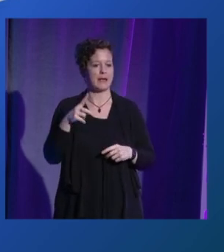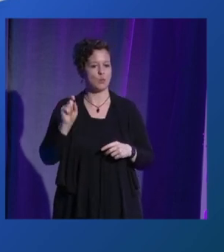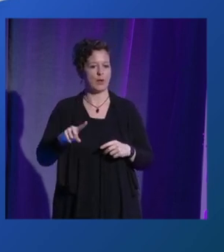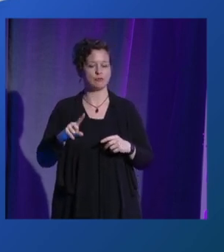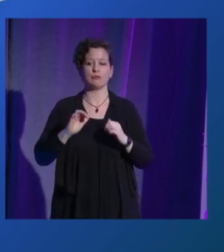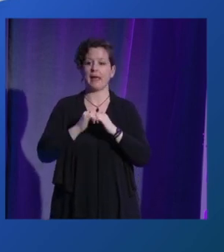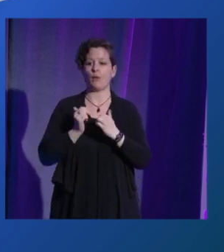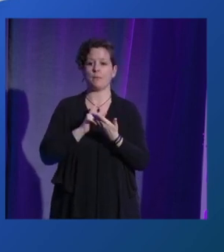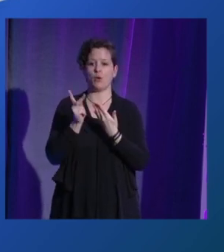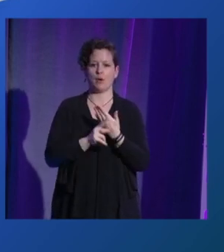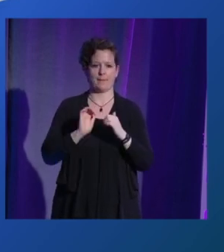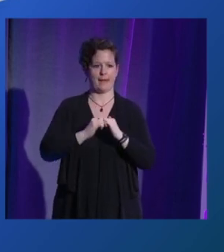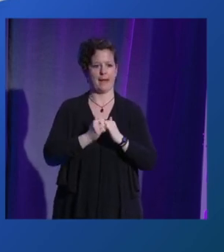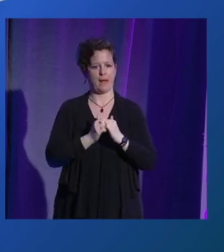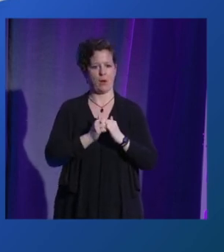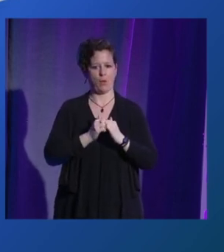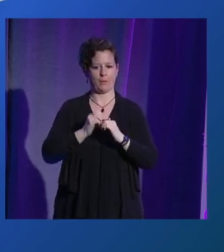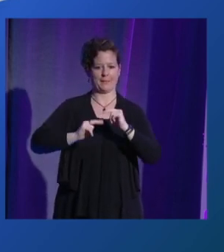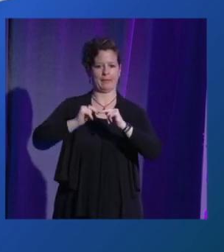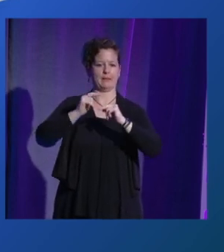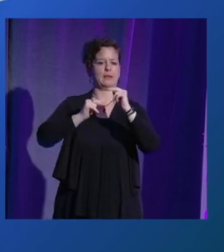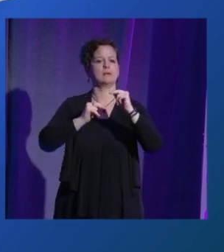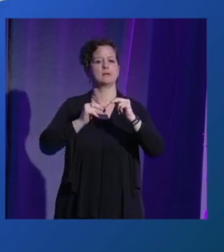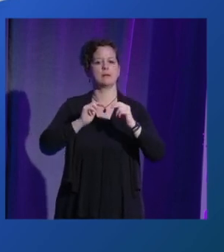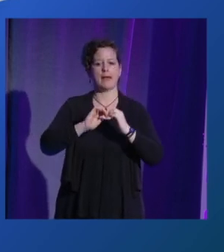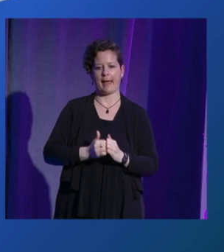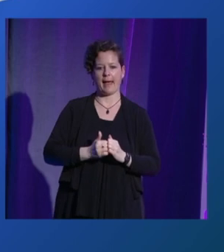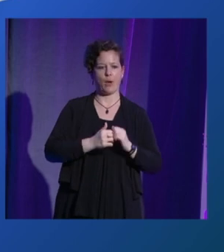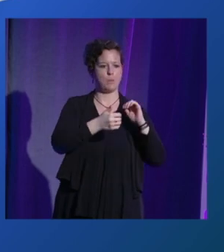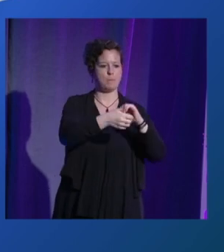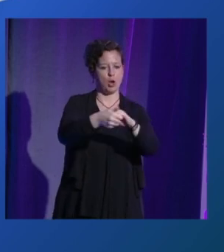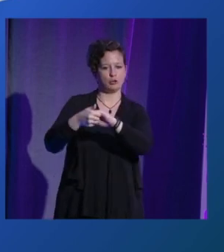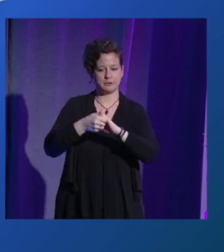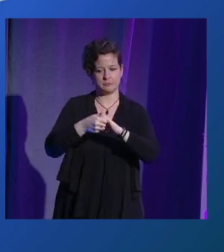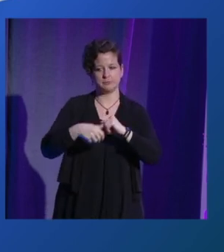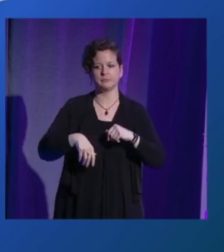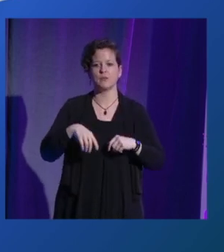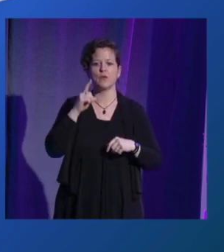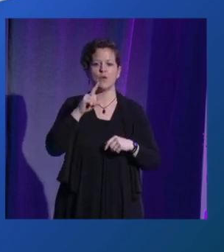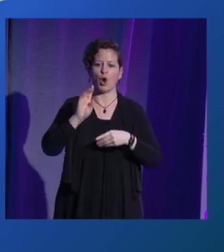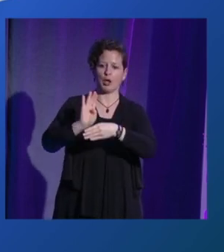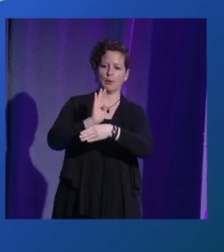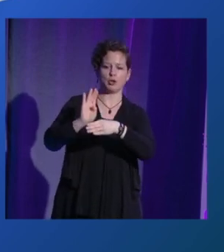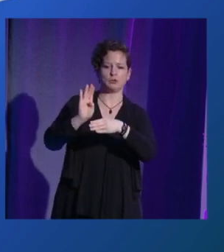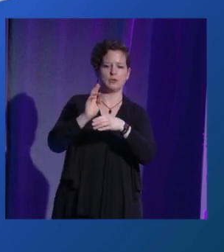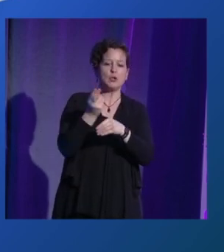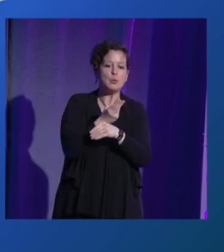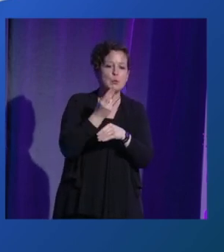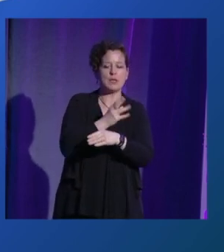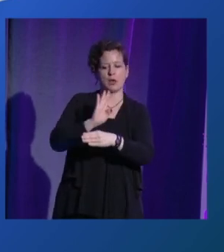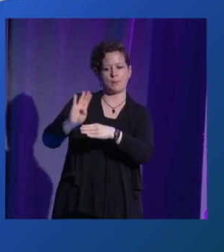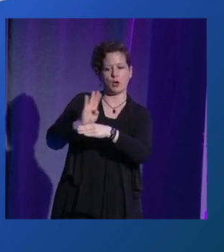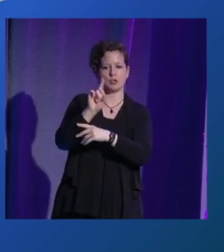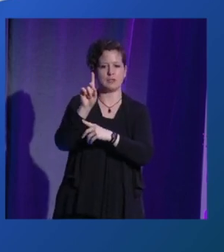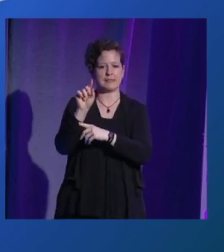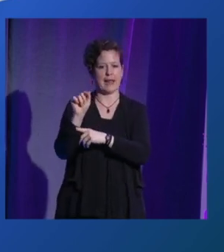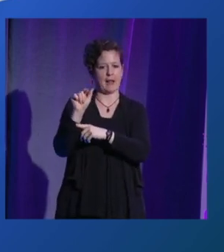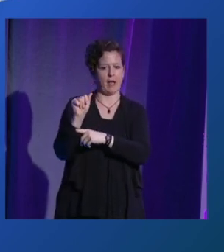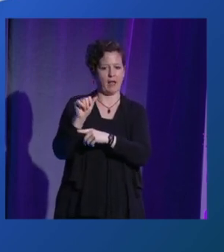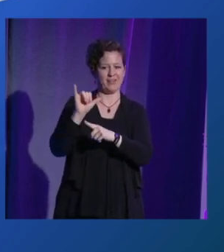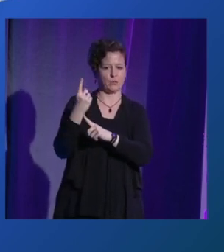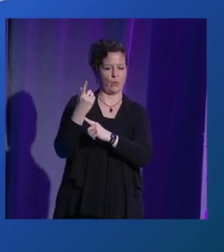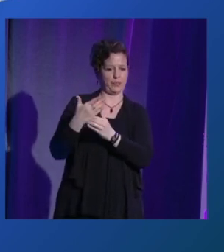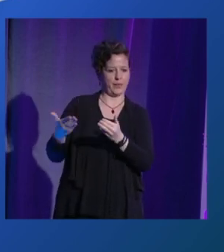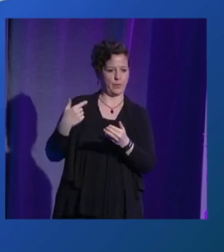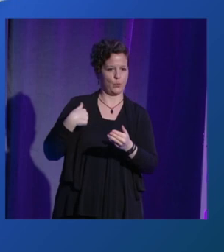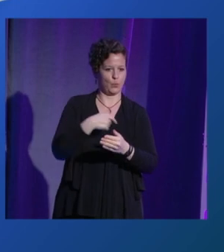program and leveraging um Partnerships and Commercial data this is this is basically the way that that we're having to address it at